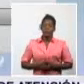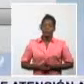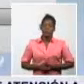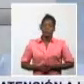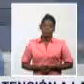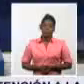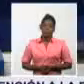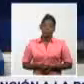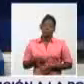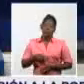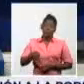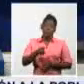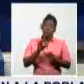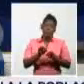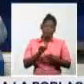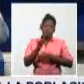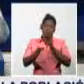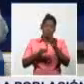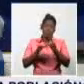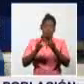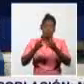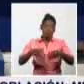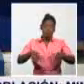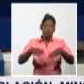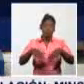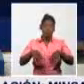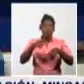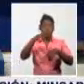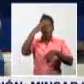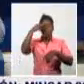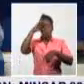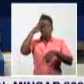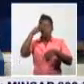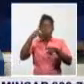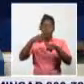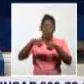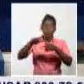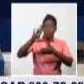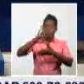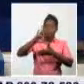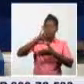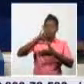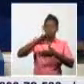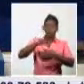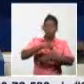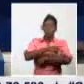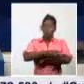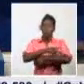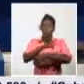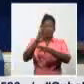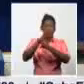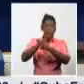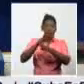This is the situation of Cuba and of the world that we had to offer to